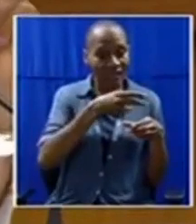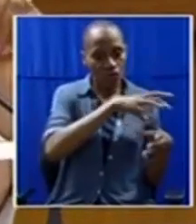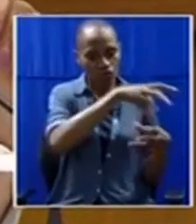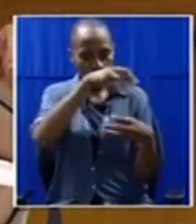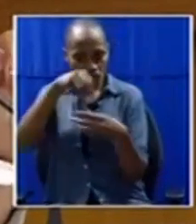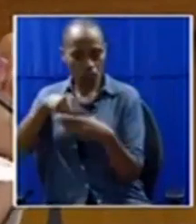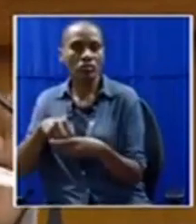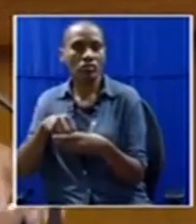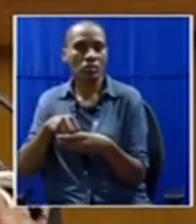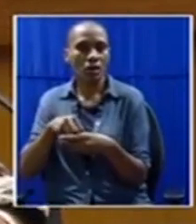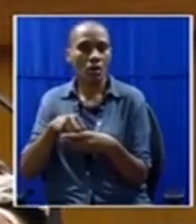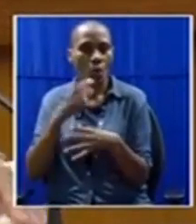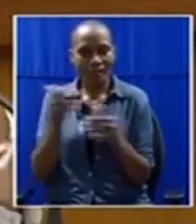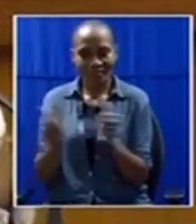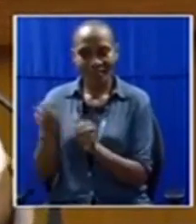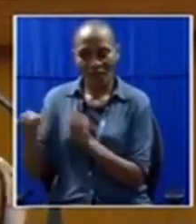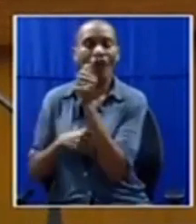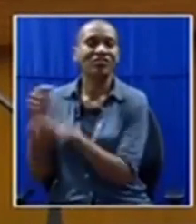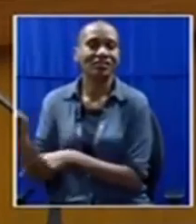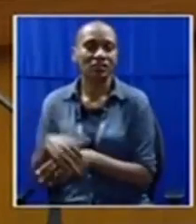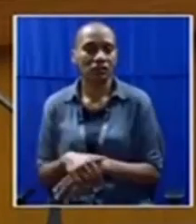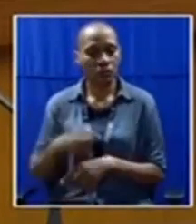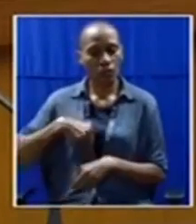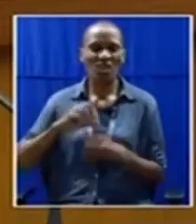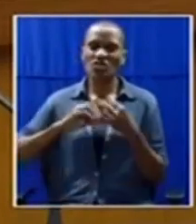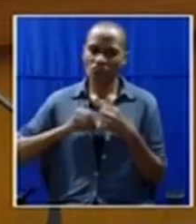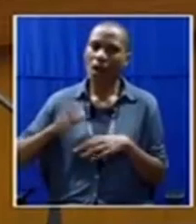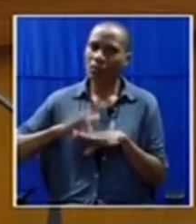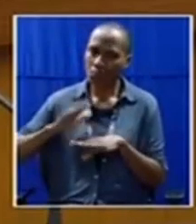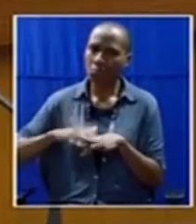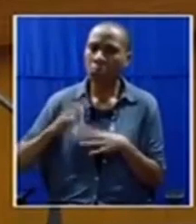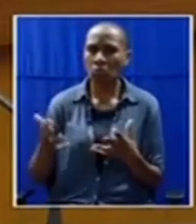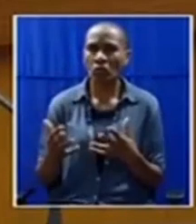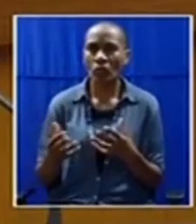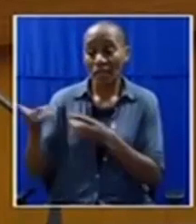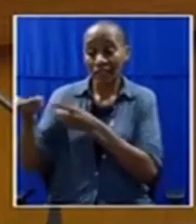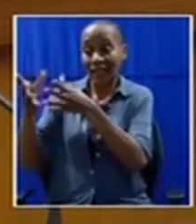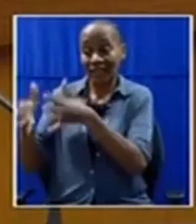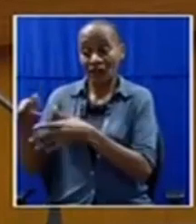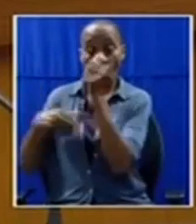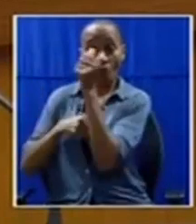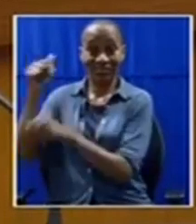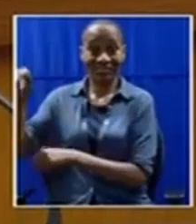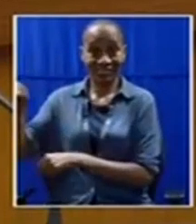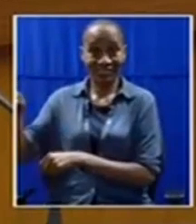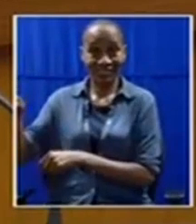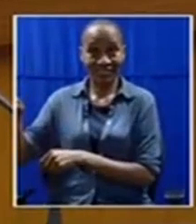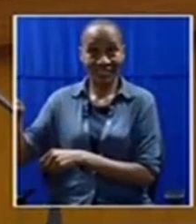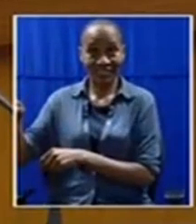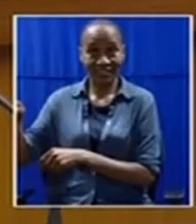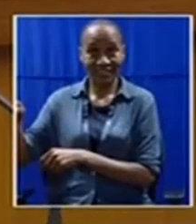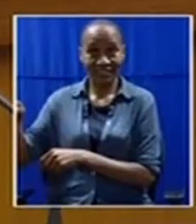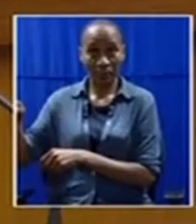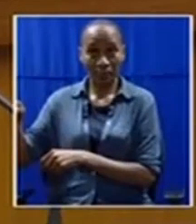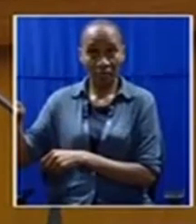very important structure. We are still busy trying to replace the director of the